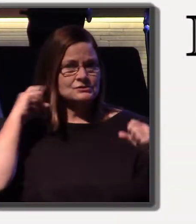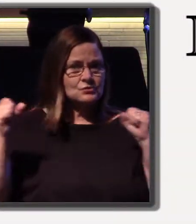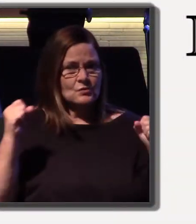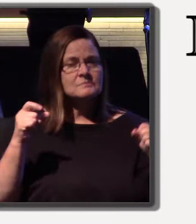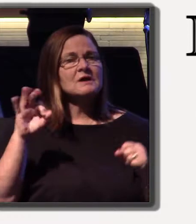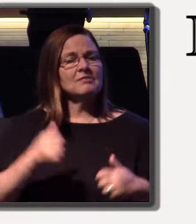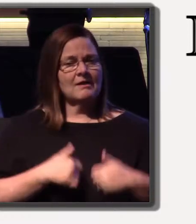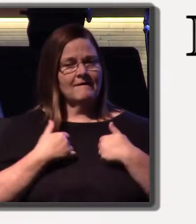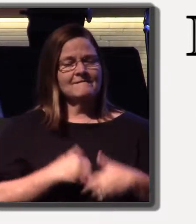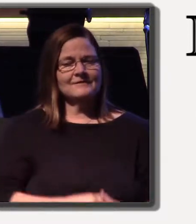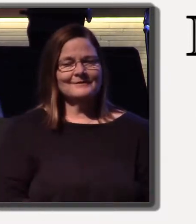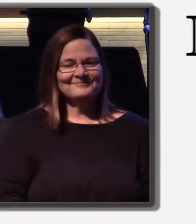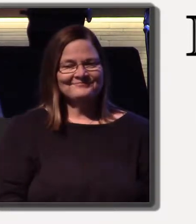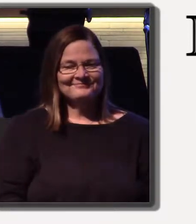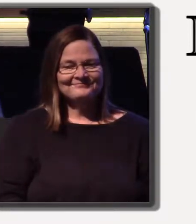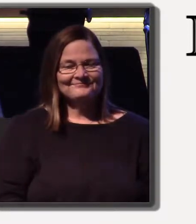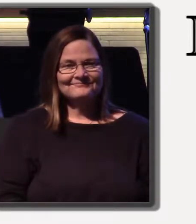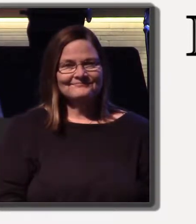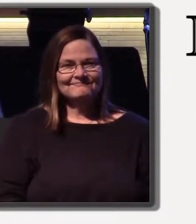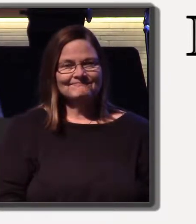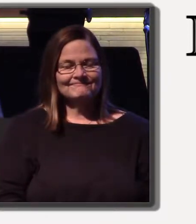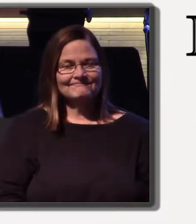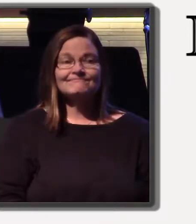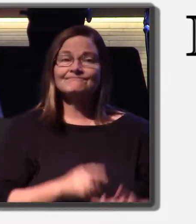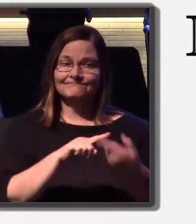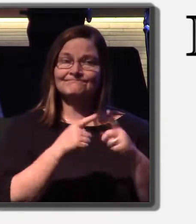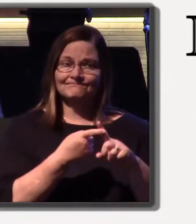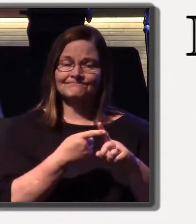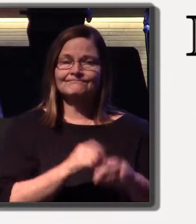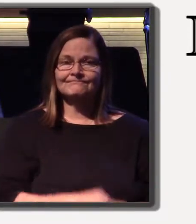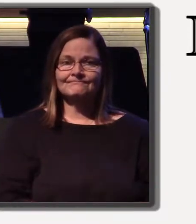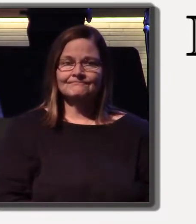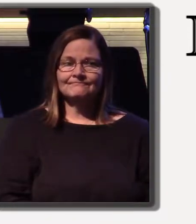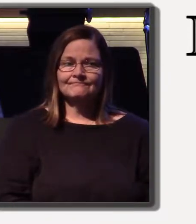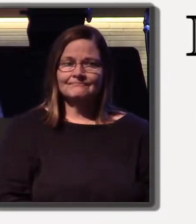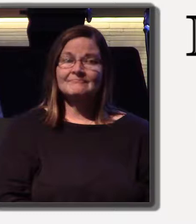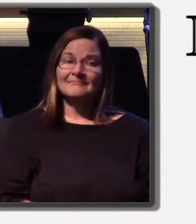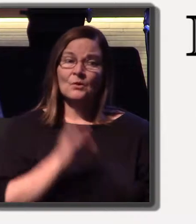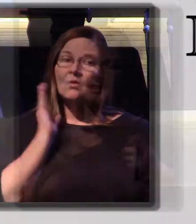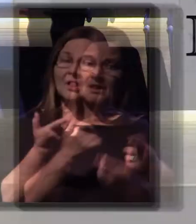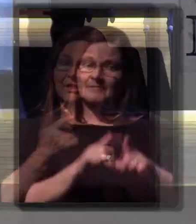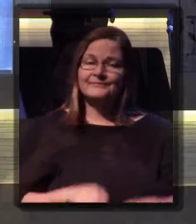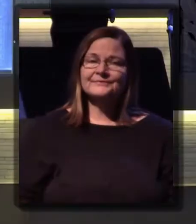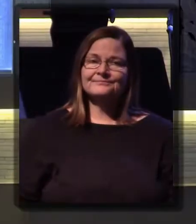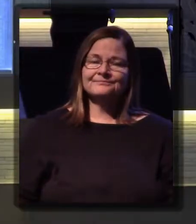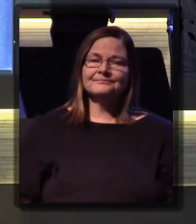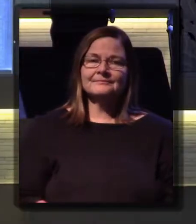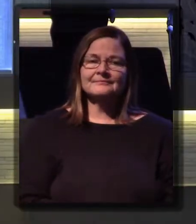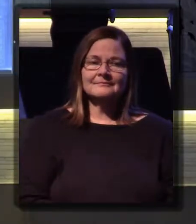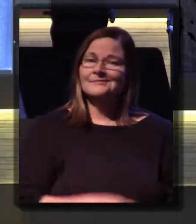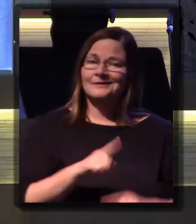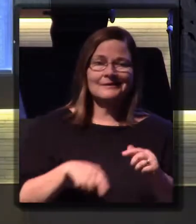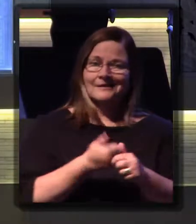I'd like to share with you how to survive the storms of life. Because